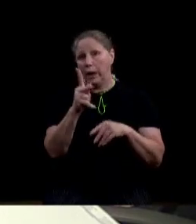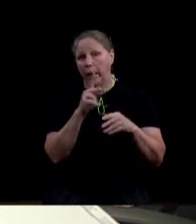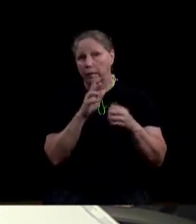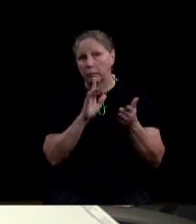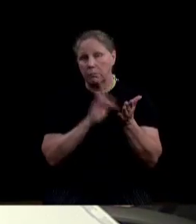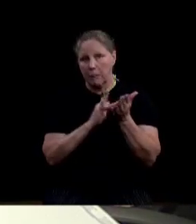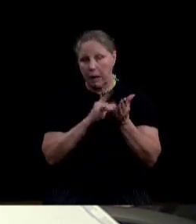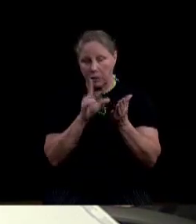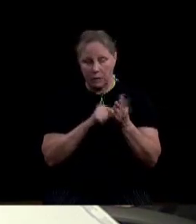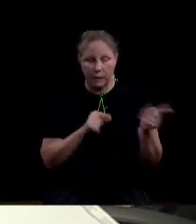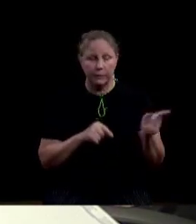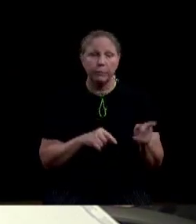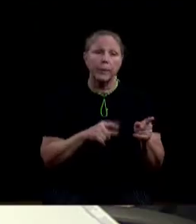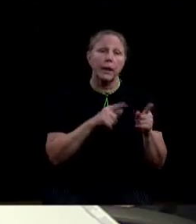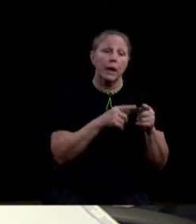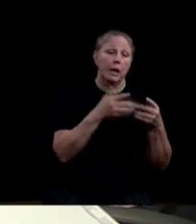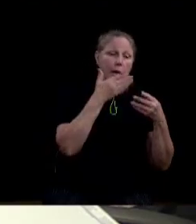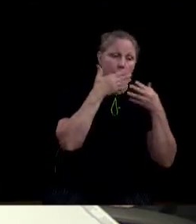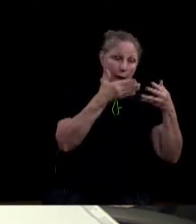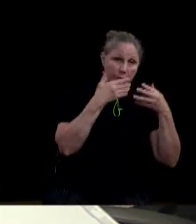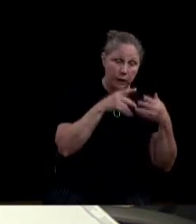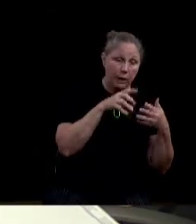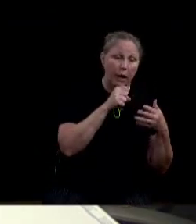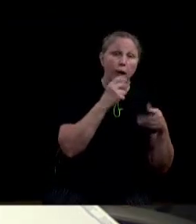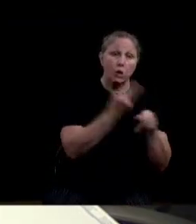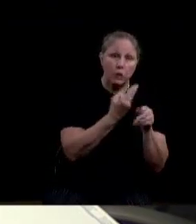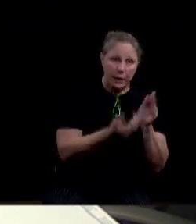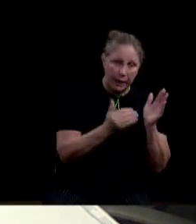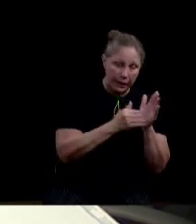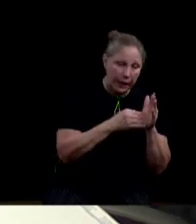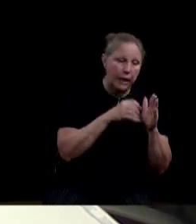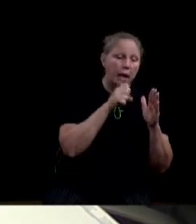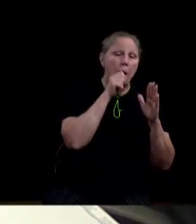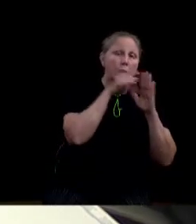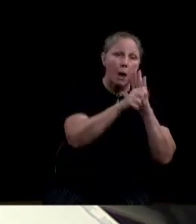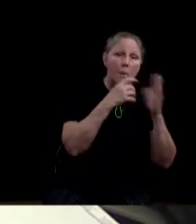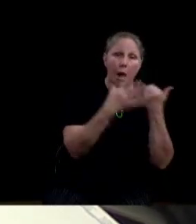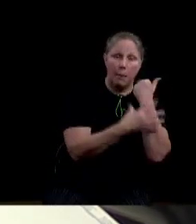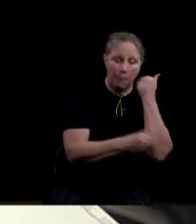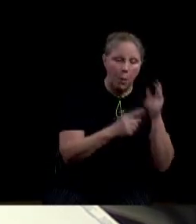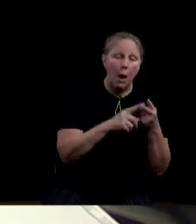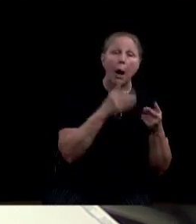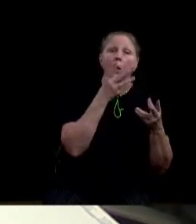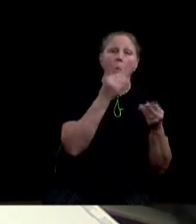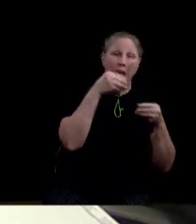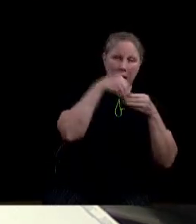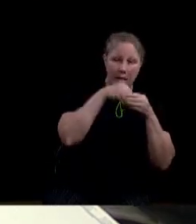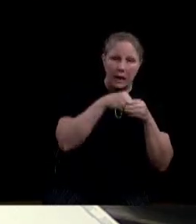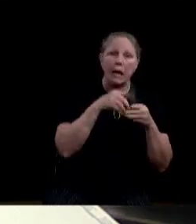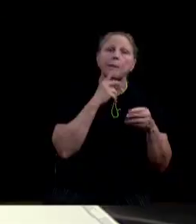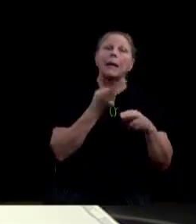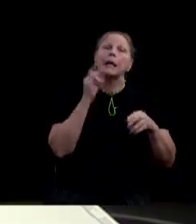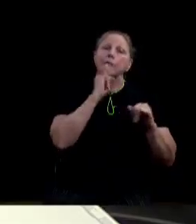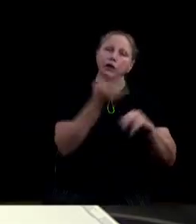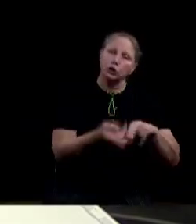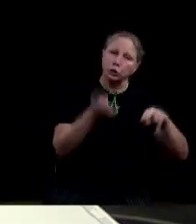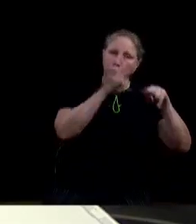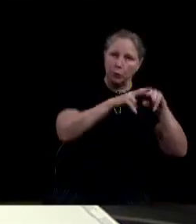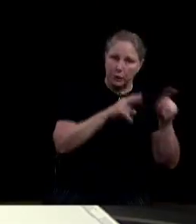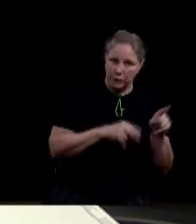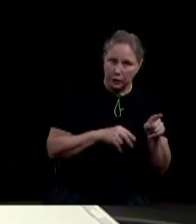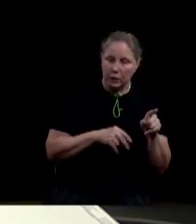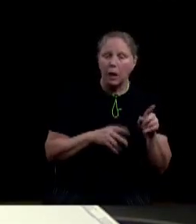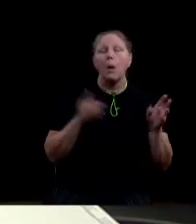cloth masks, and poor filtration may result in increased infection. Further research is needed to inform the widespread use of cloth